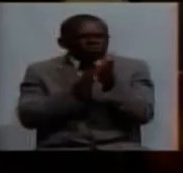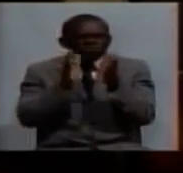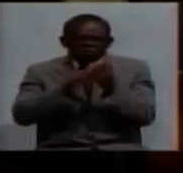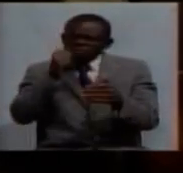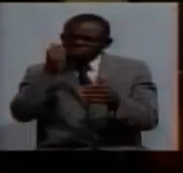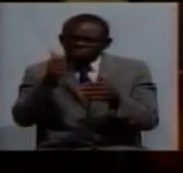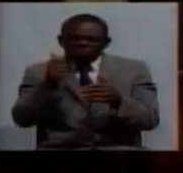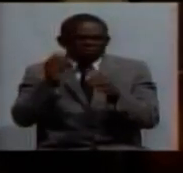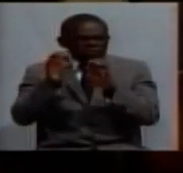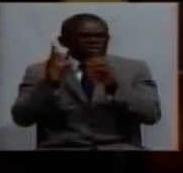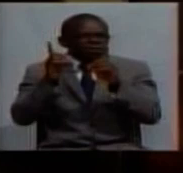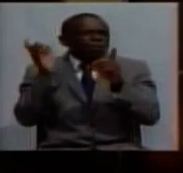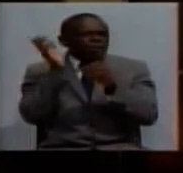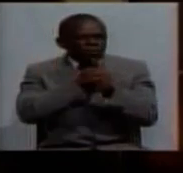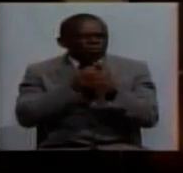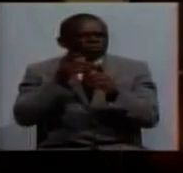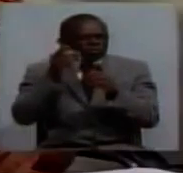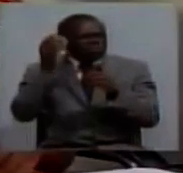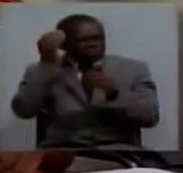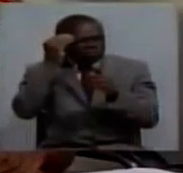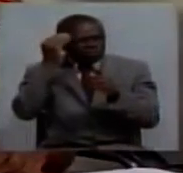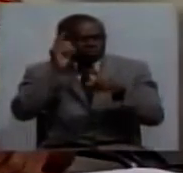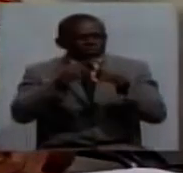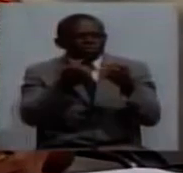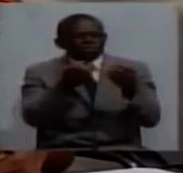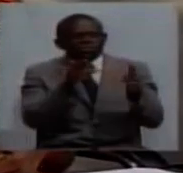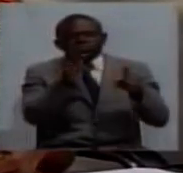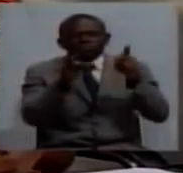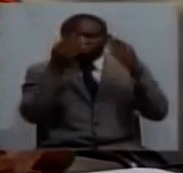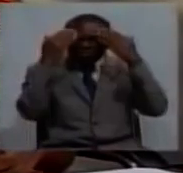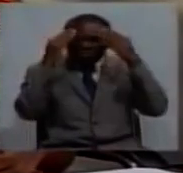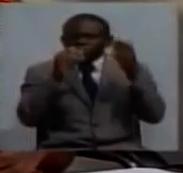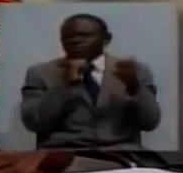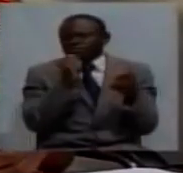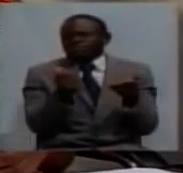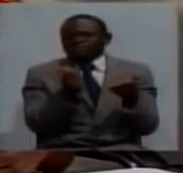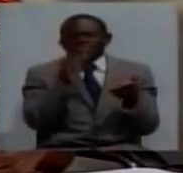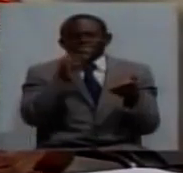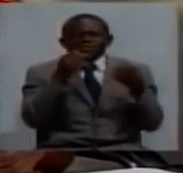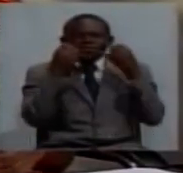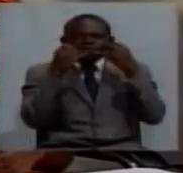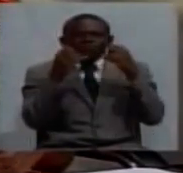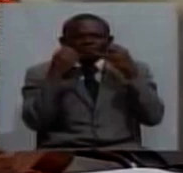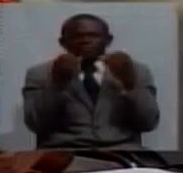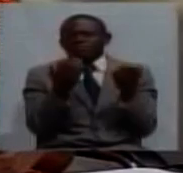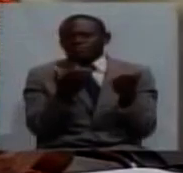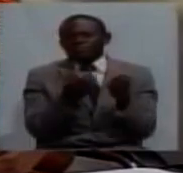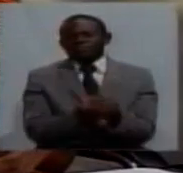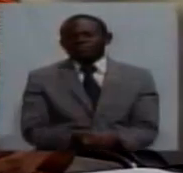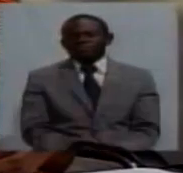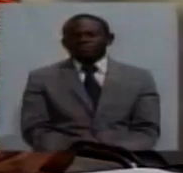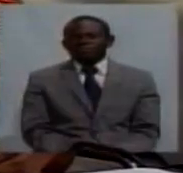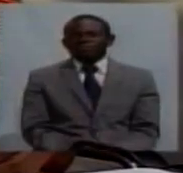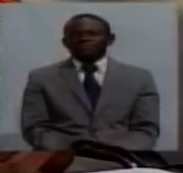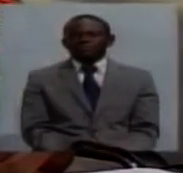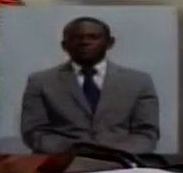not fighting a winning battle. And I think that when the process of developing the 7th National Development was going